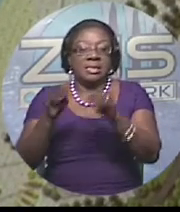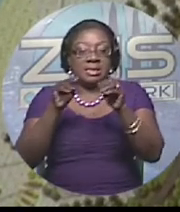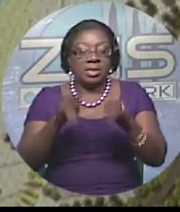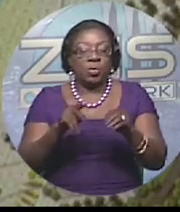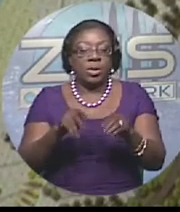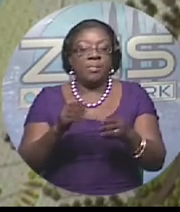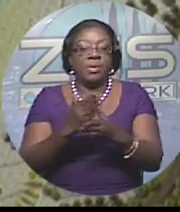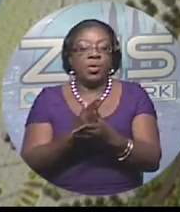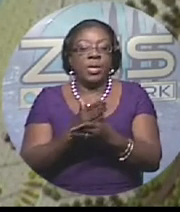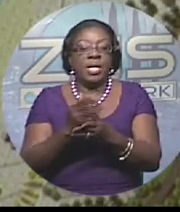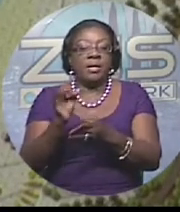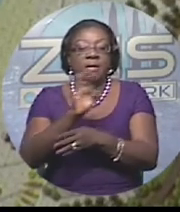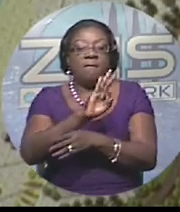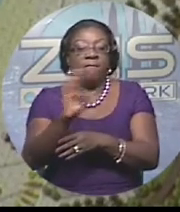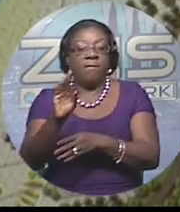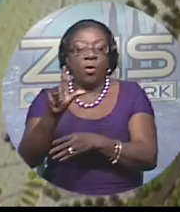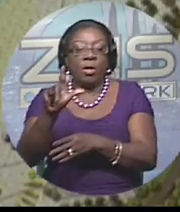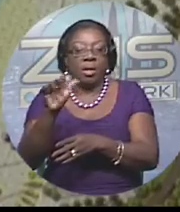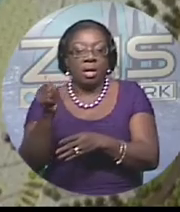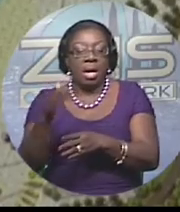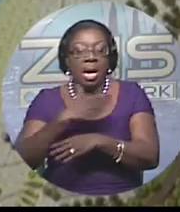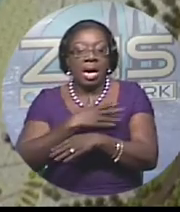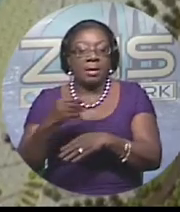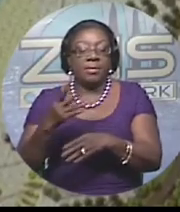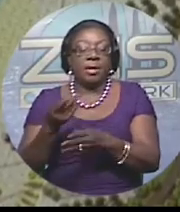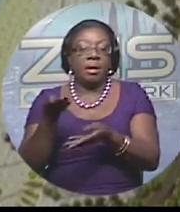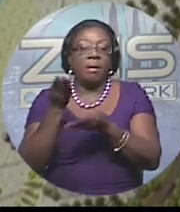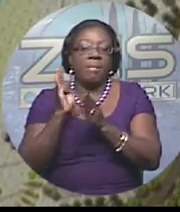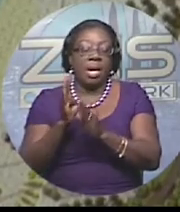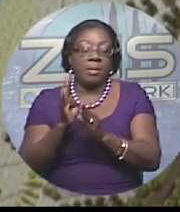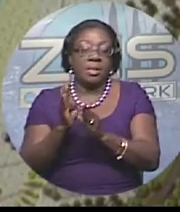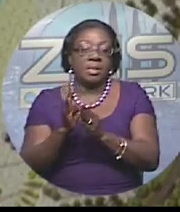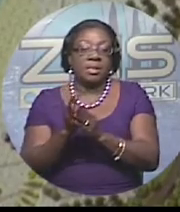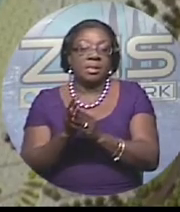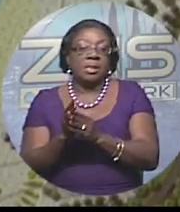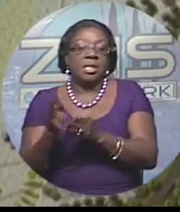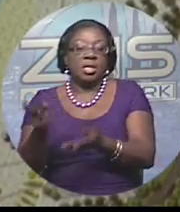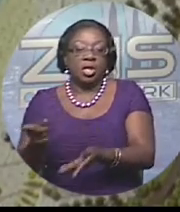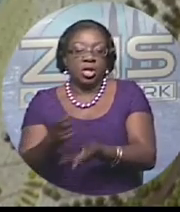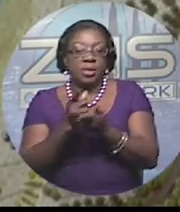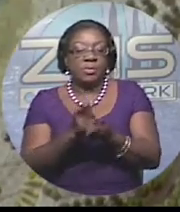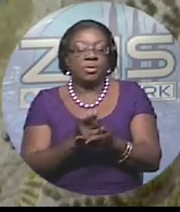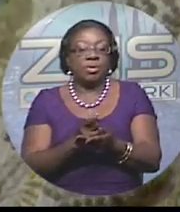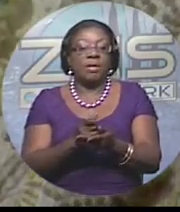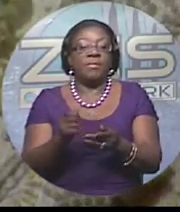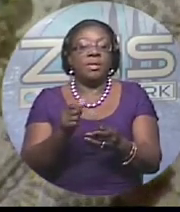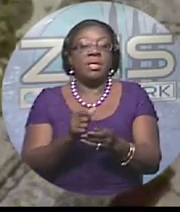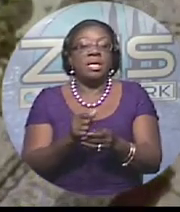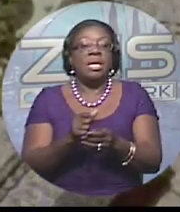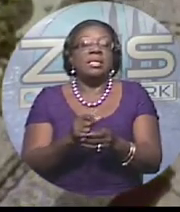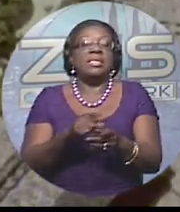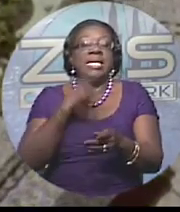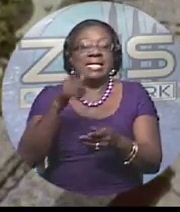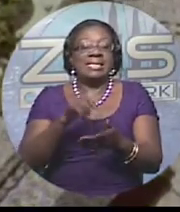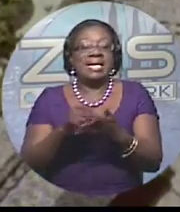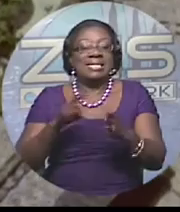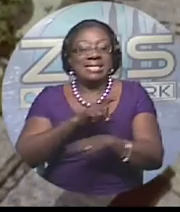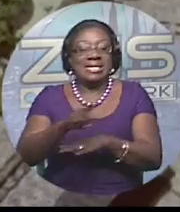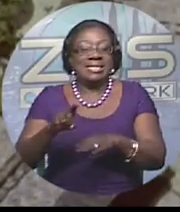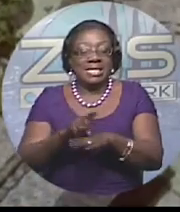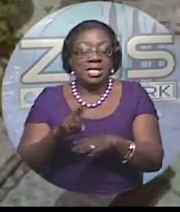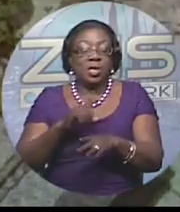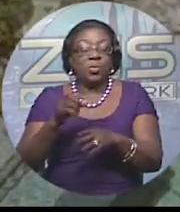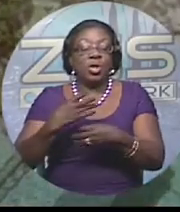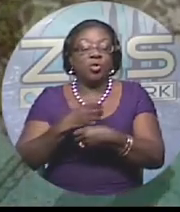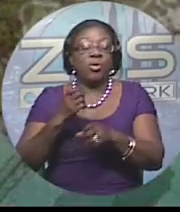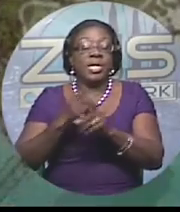the Bahamas. Investor and president and CEO of MSC, Diego Aponte, says the destination will create